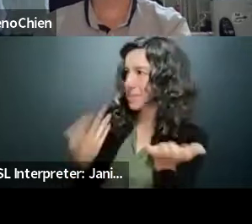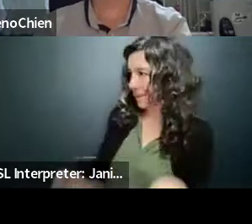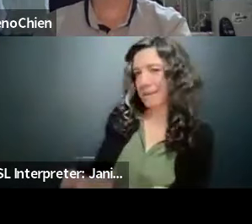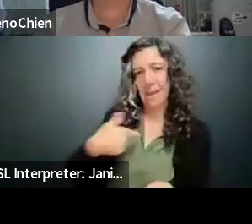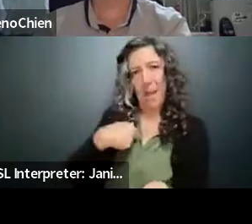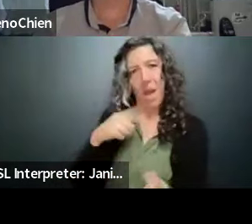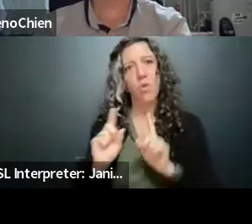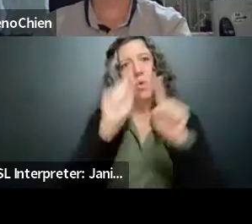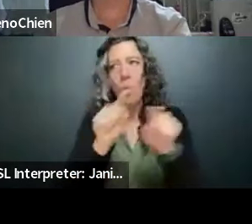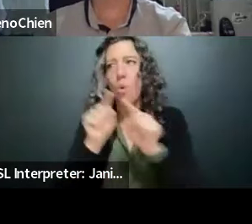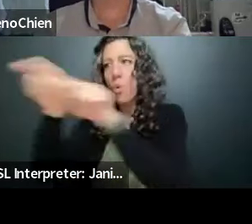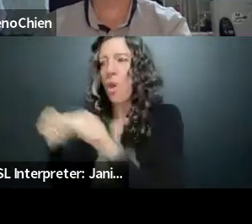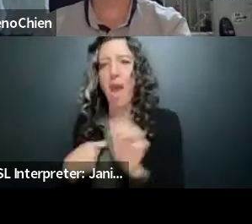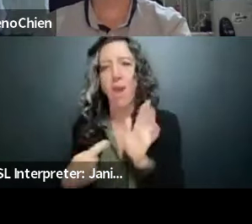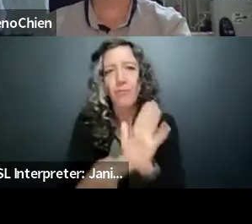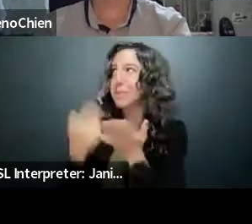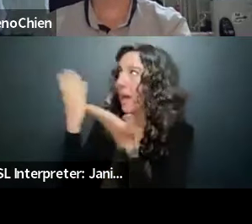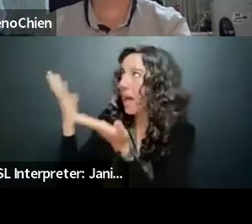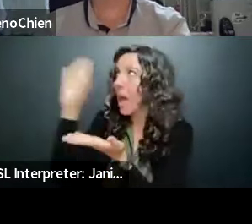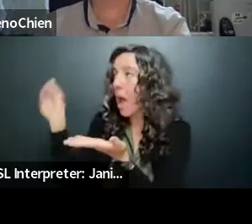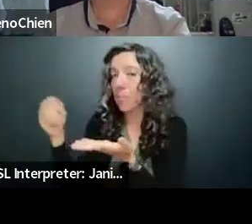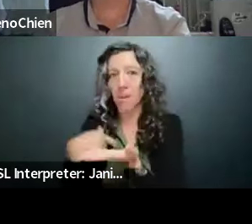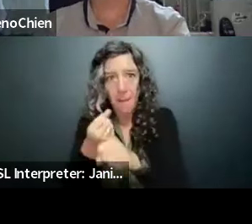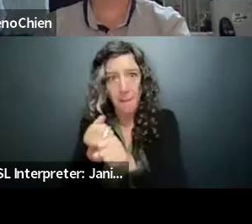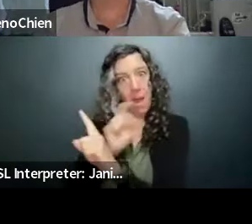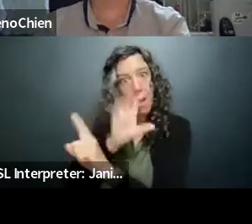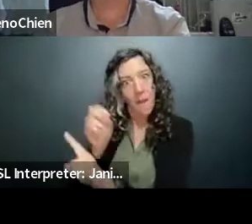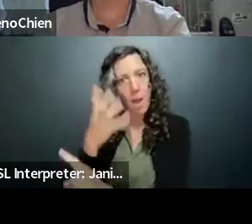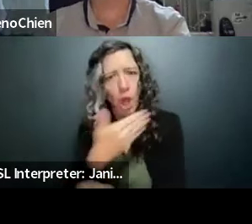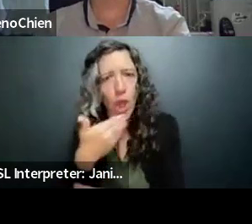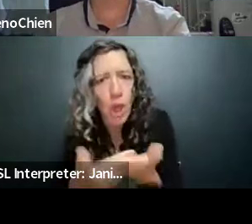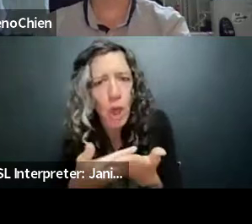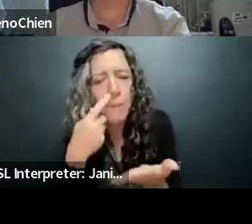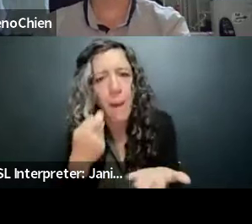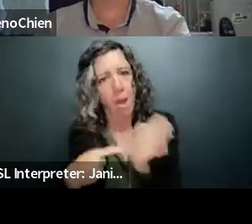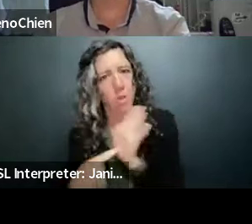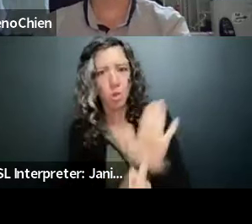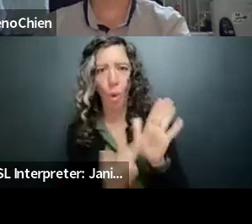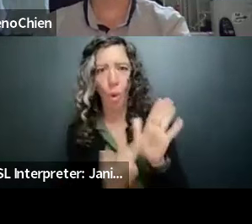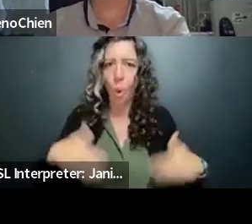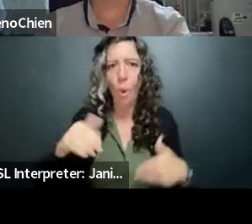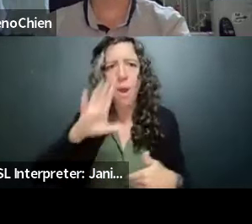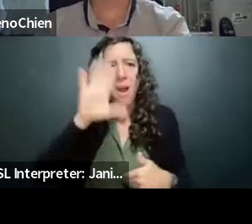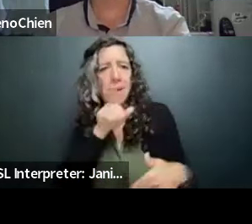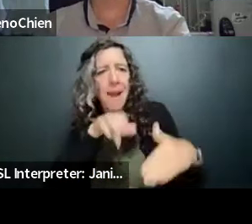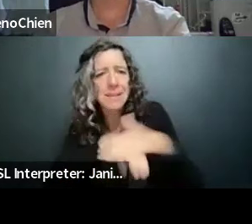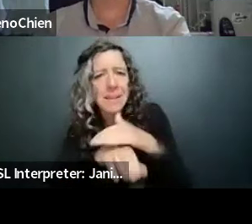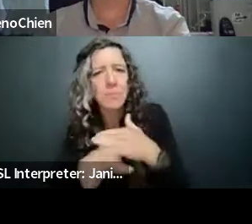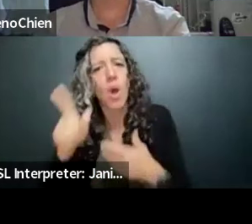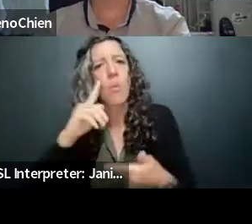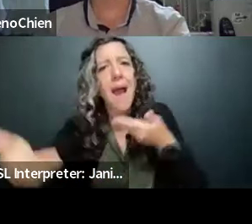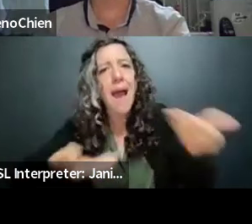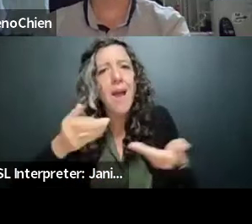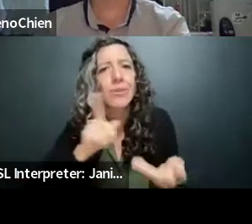them, making them look good, because your company is accessible. They employ people,